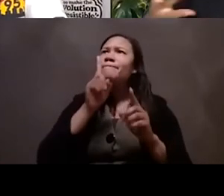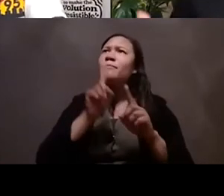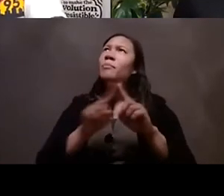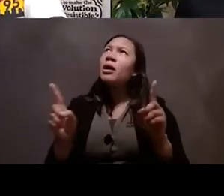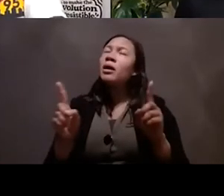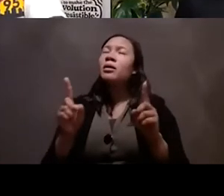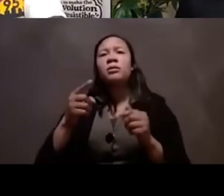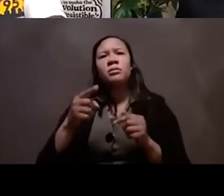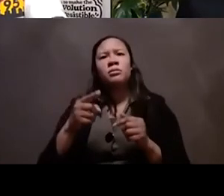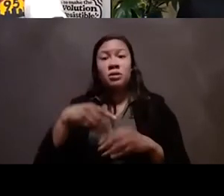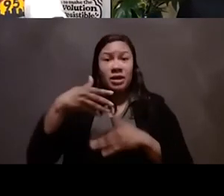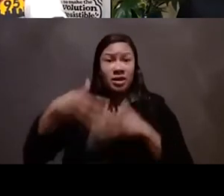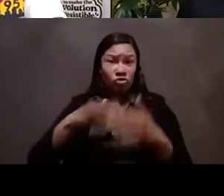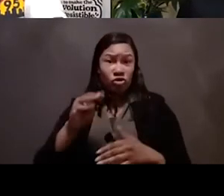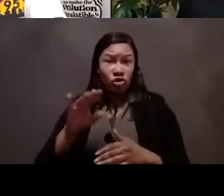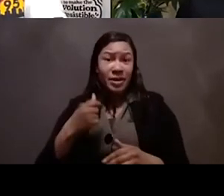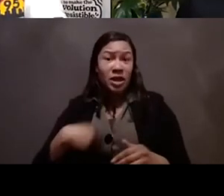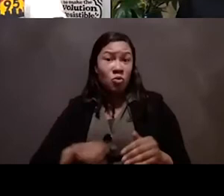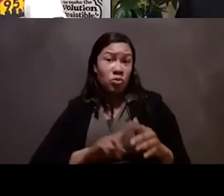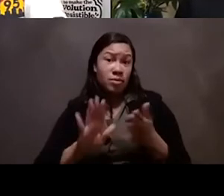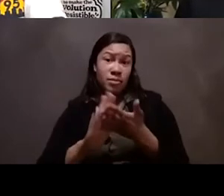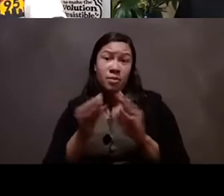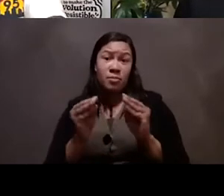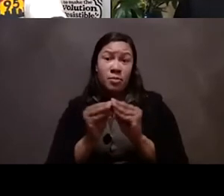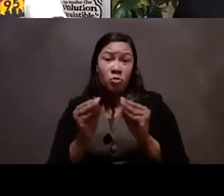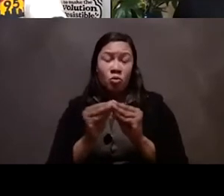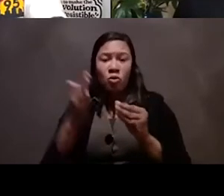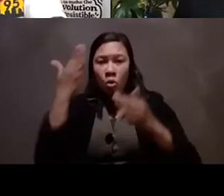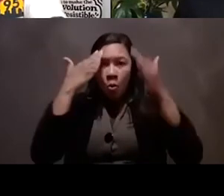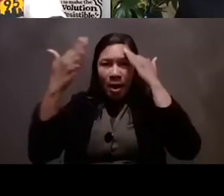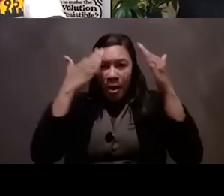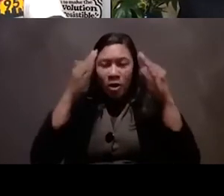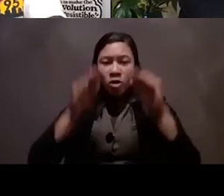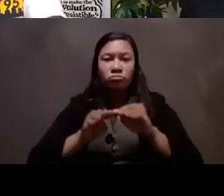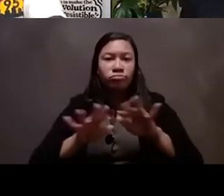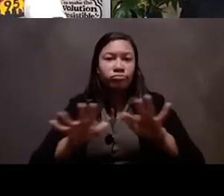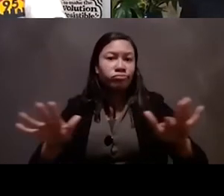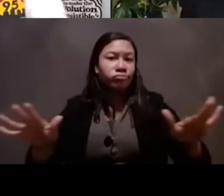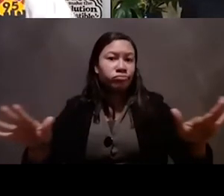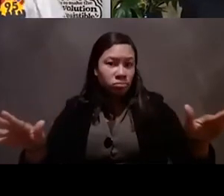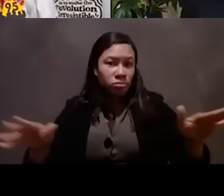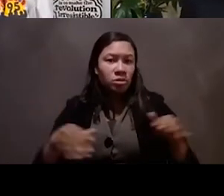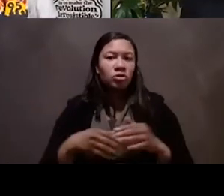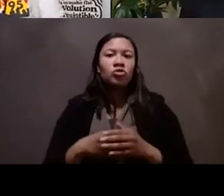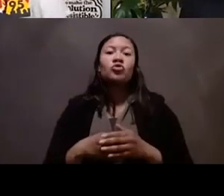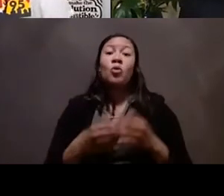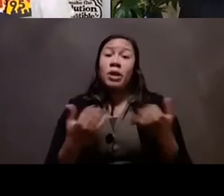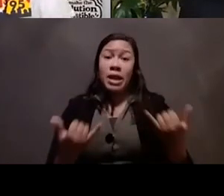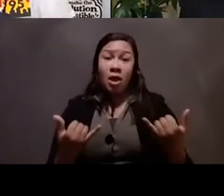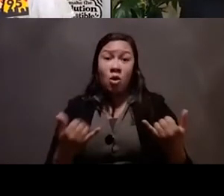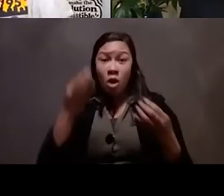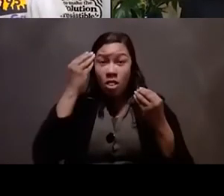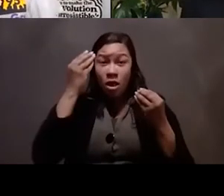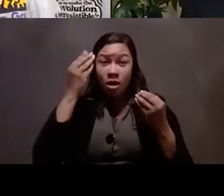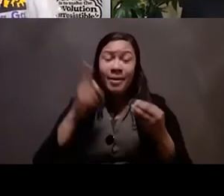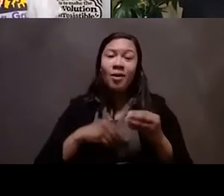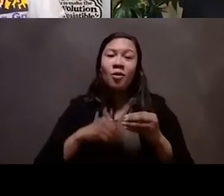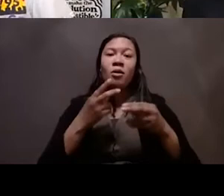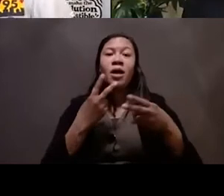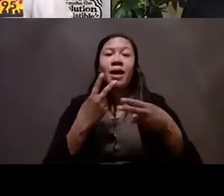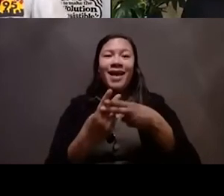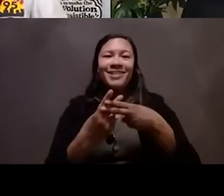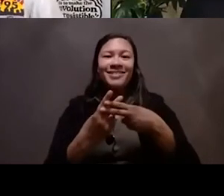we were really rising in prominence. So thinking about these hashtags, trans is beautiful, and how